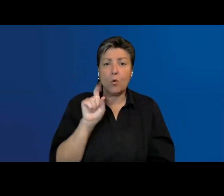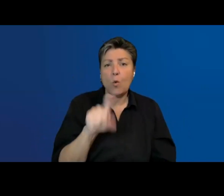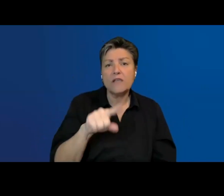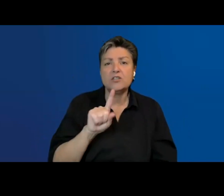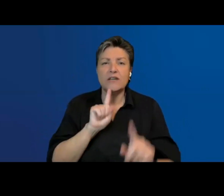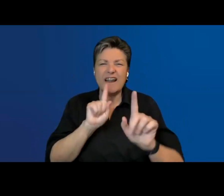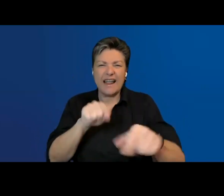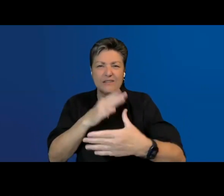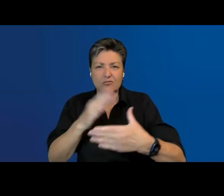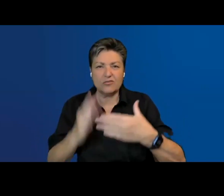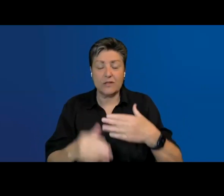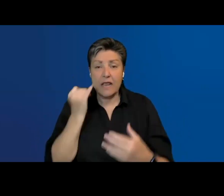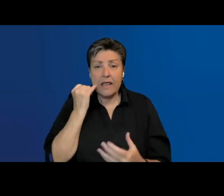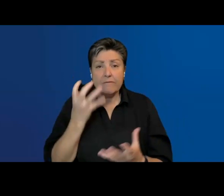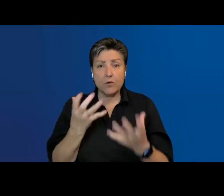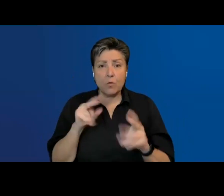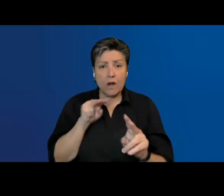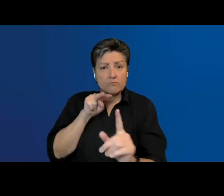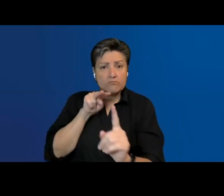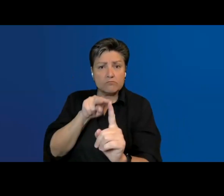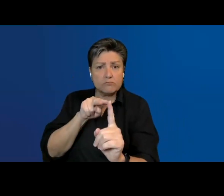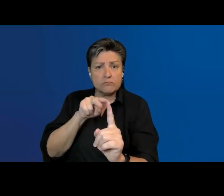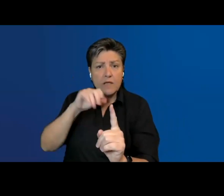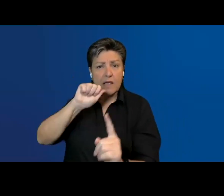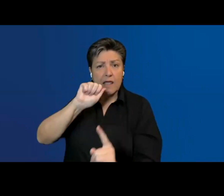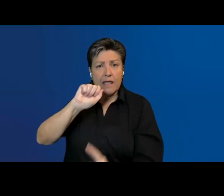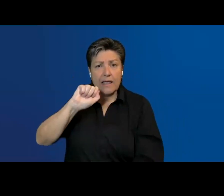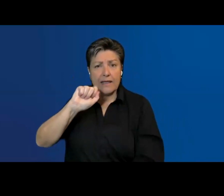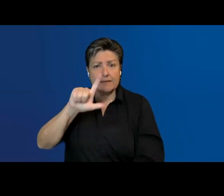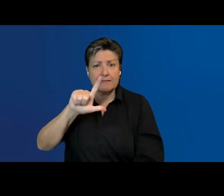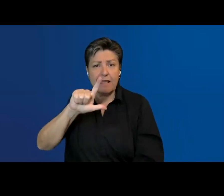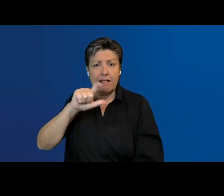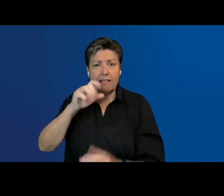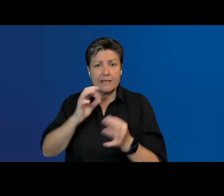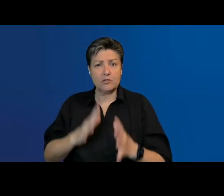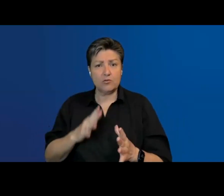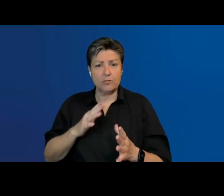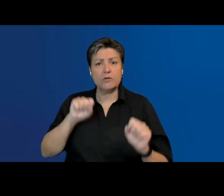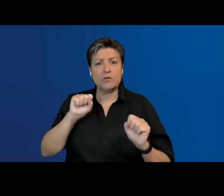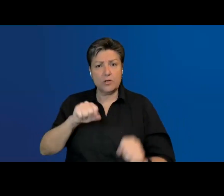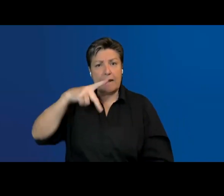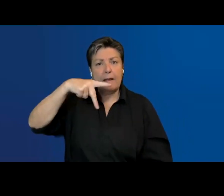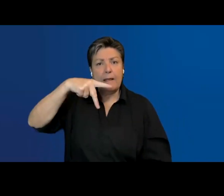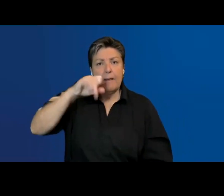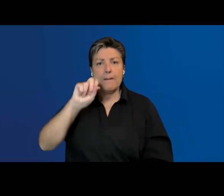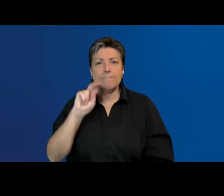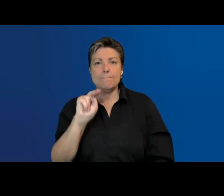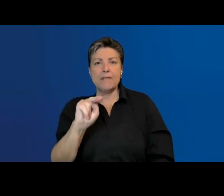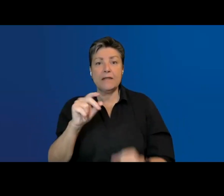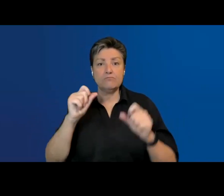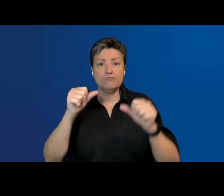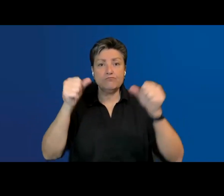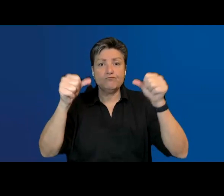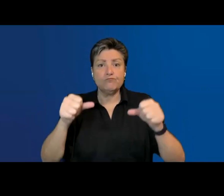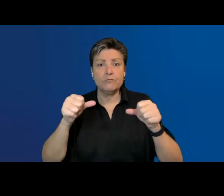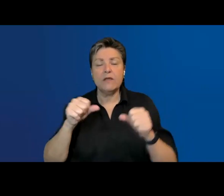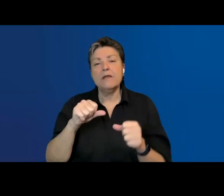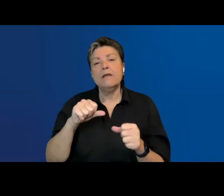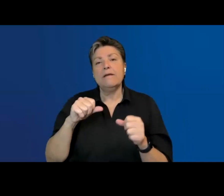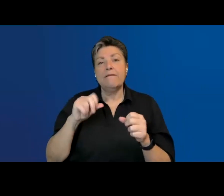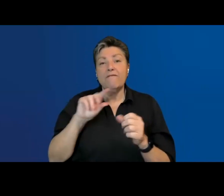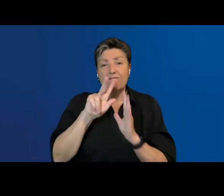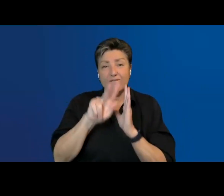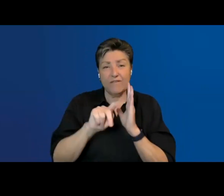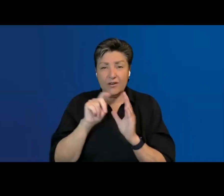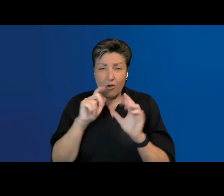like to view the ASL interpreter in a larger screen, we invite you to pin her video, which will spotlight her throughout the entire panel. We will be